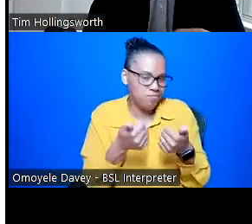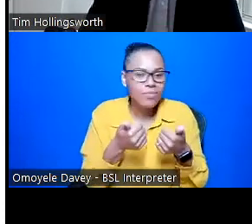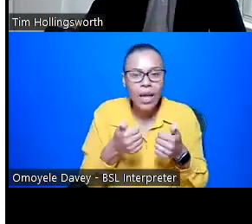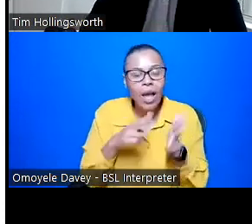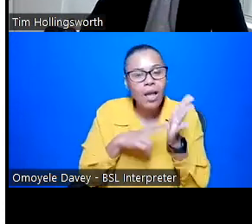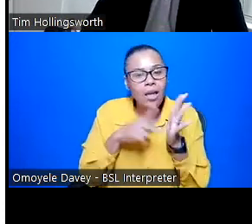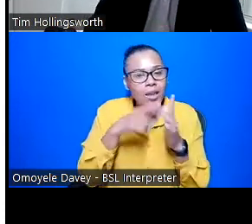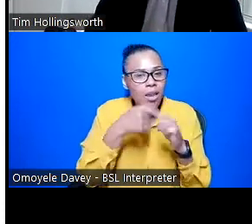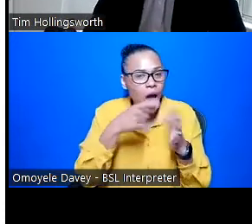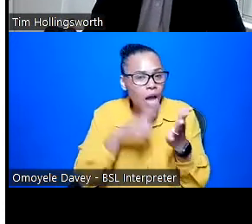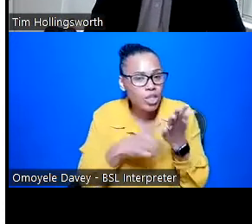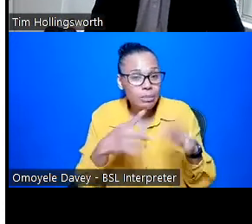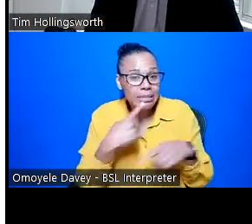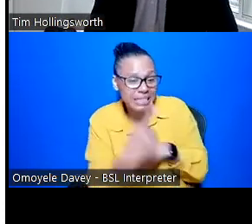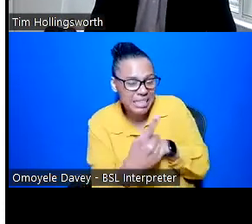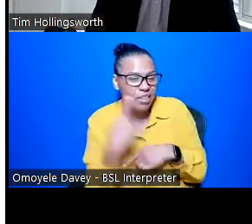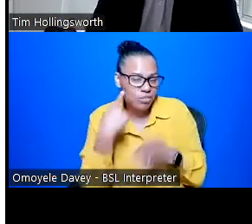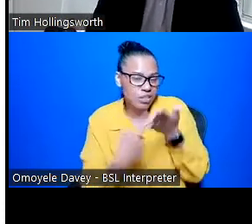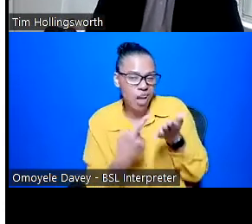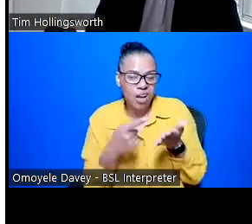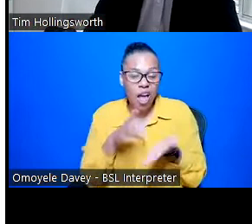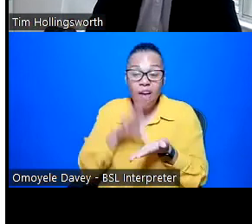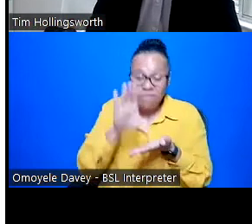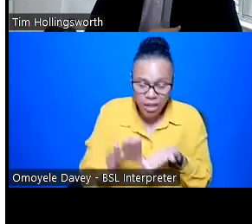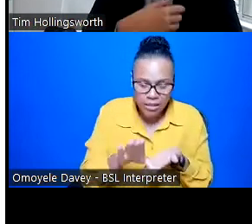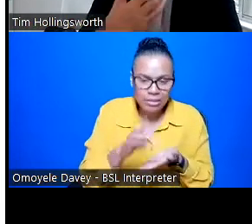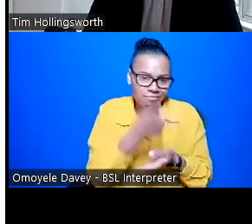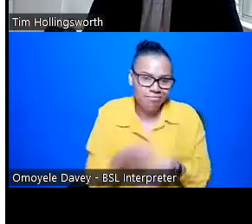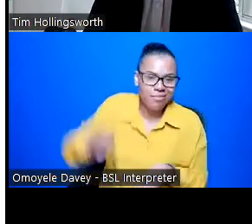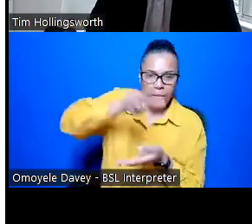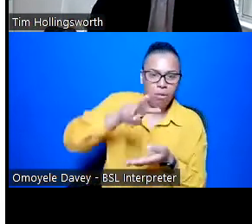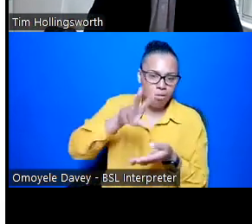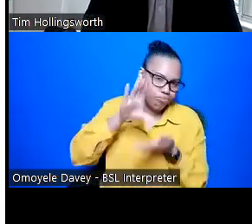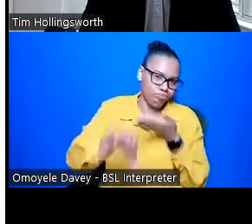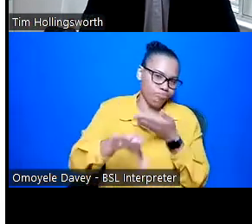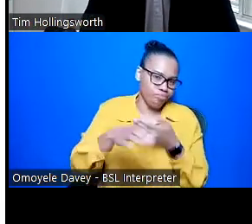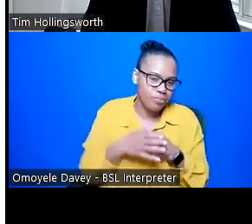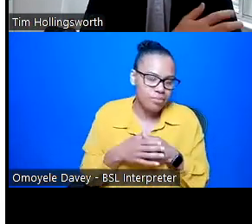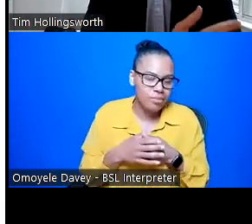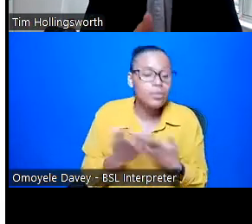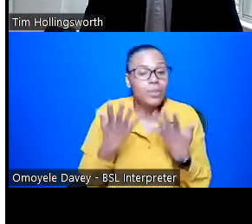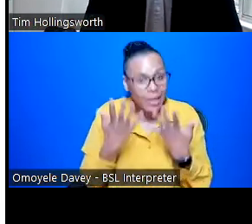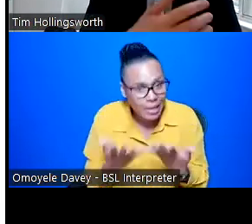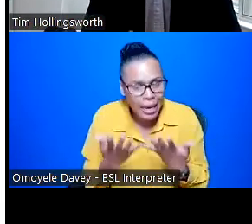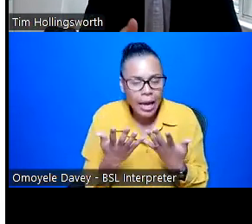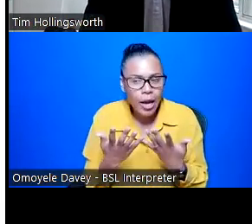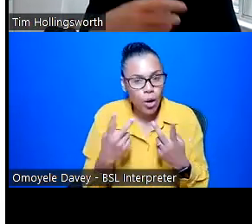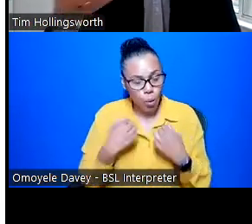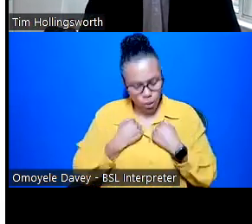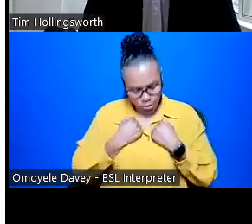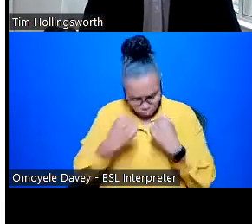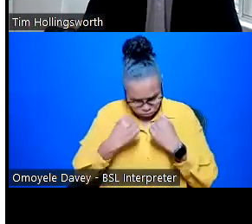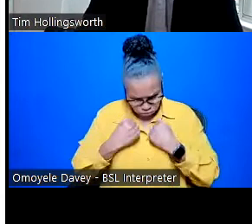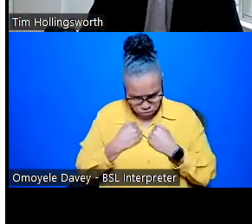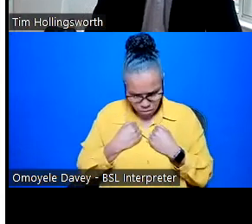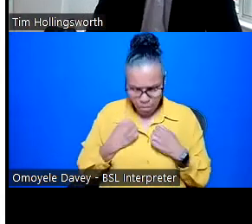mentioned, we've doubled the funding in it as a programme. But also the way that we now see how we work and how we engage and